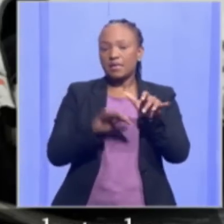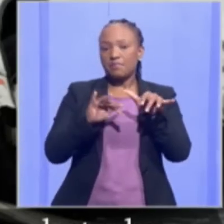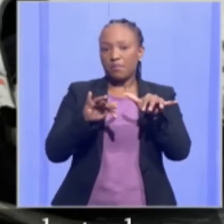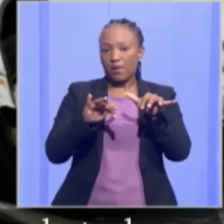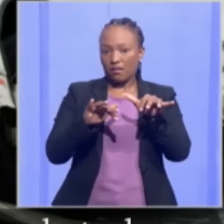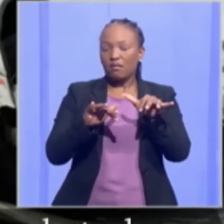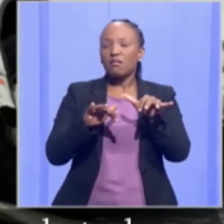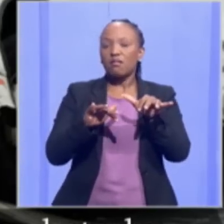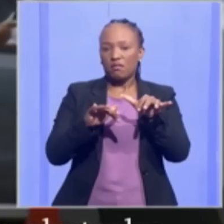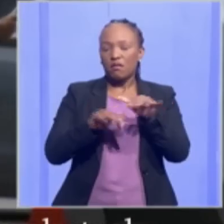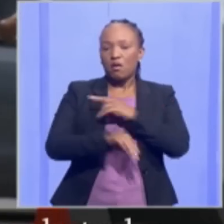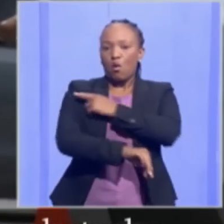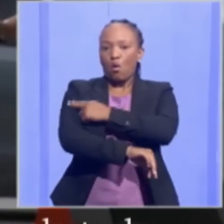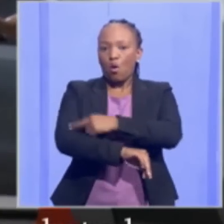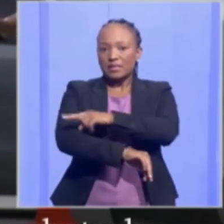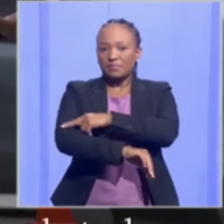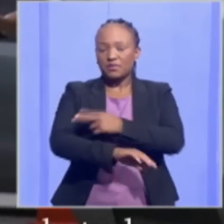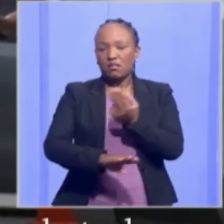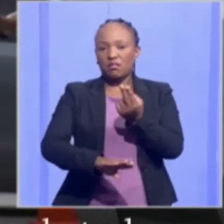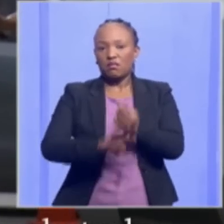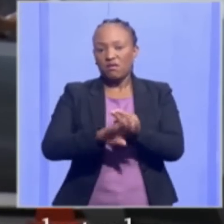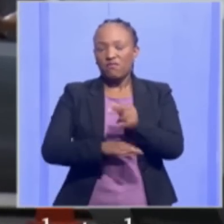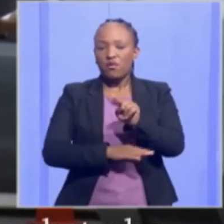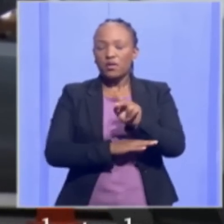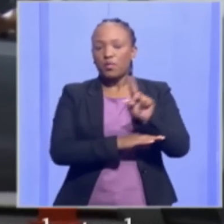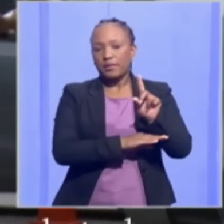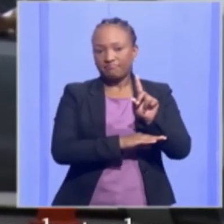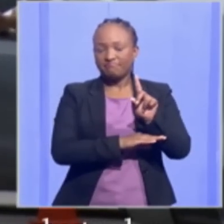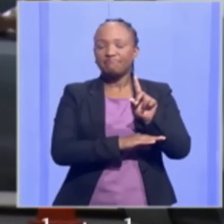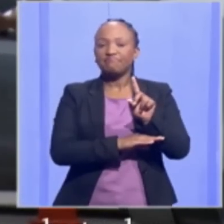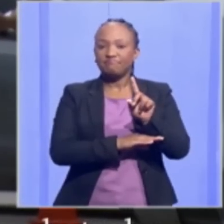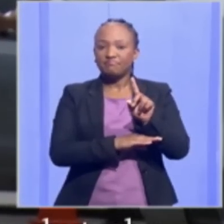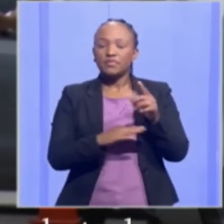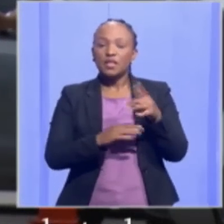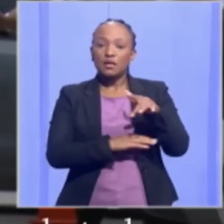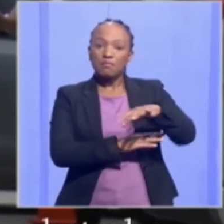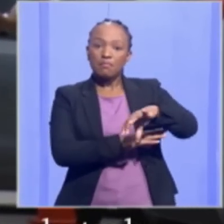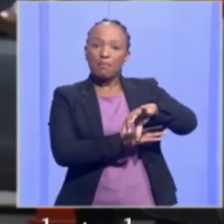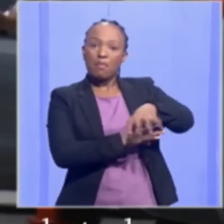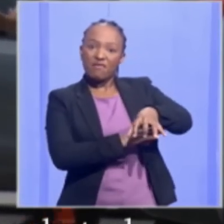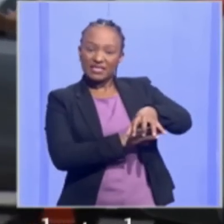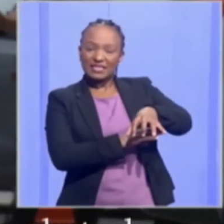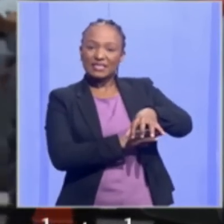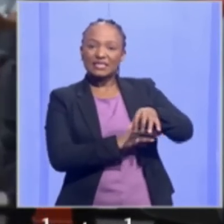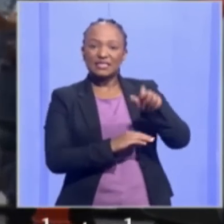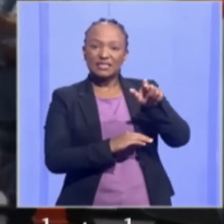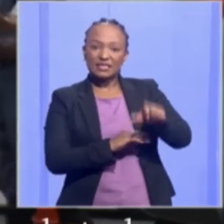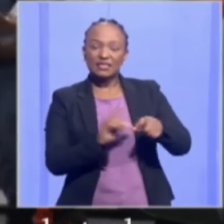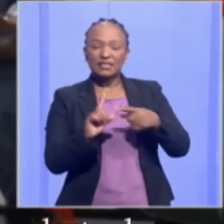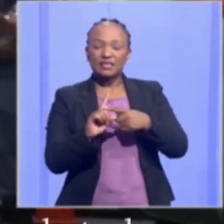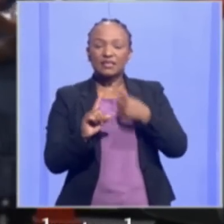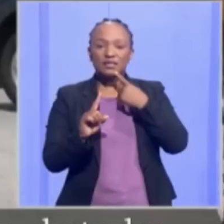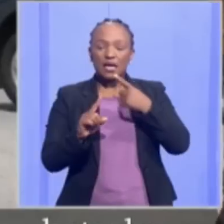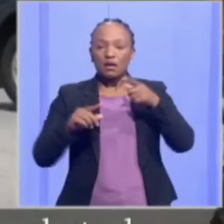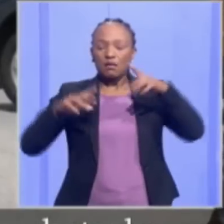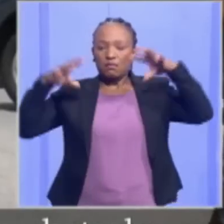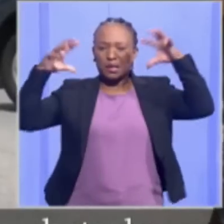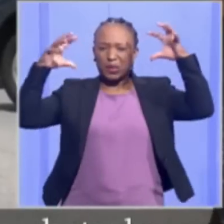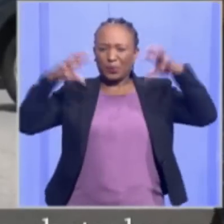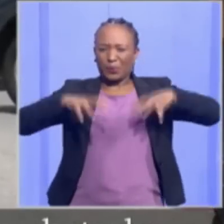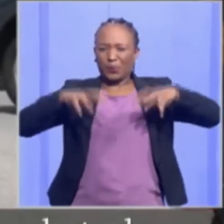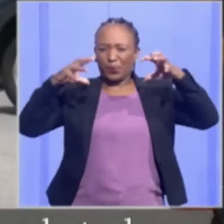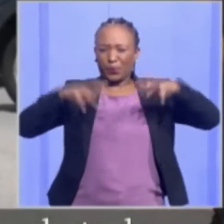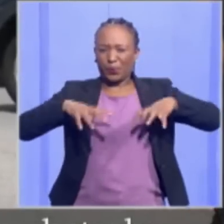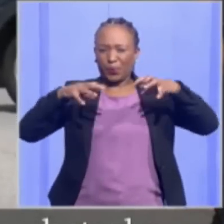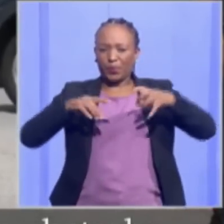a mehako tsinya tsela mileng o mogolo wa N1. Moedi wa lefapha provinceng o re dipula tse matla le lebelo ke tsona se